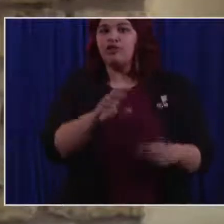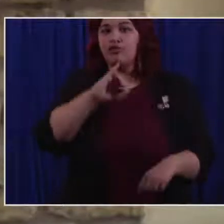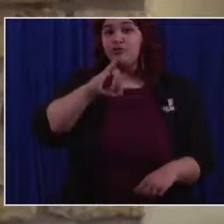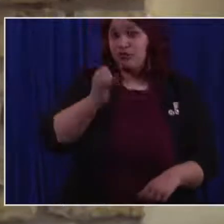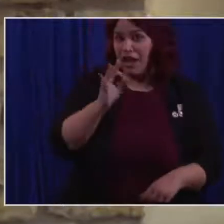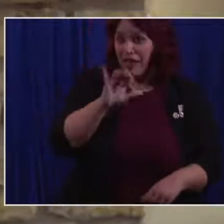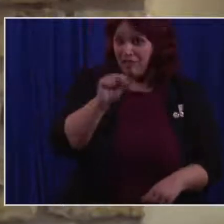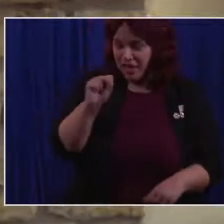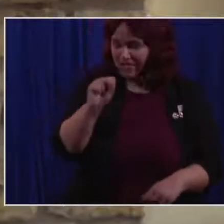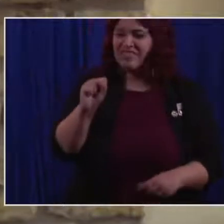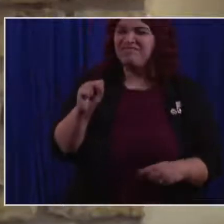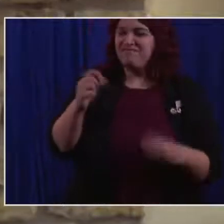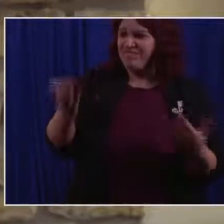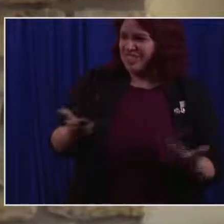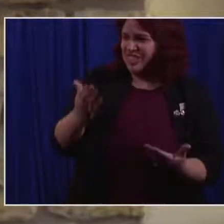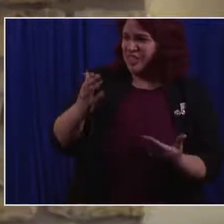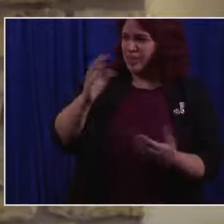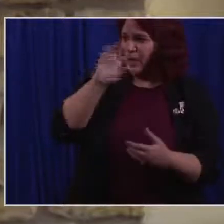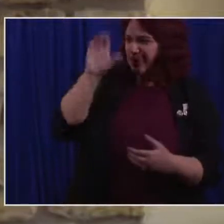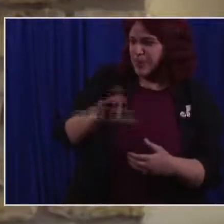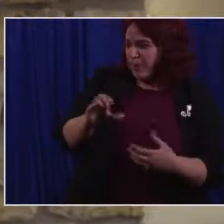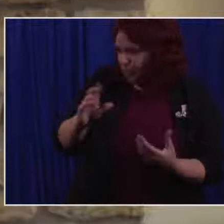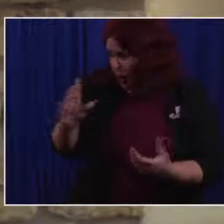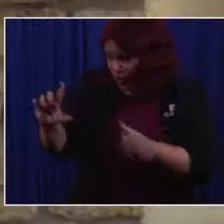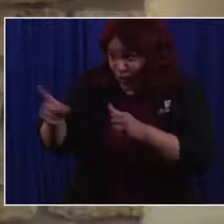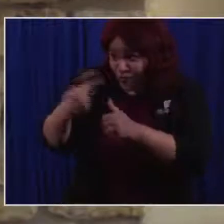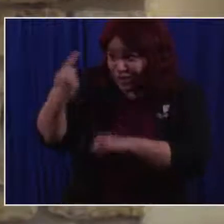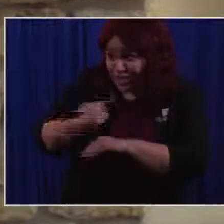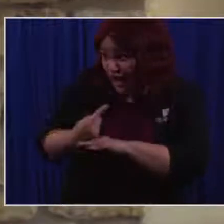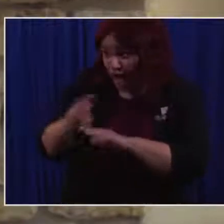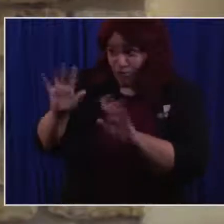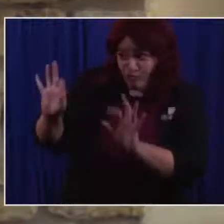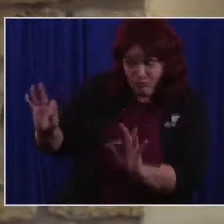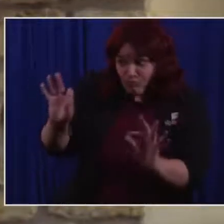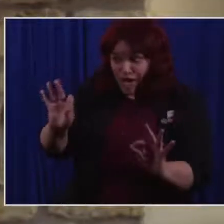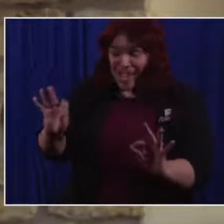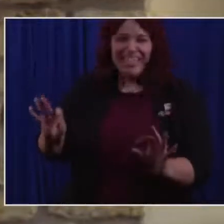Matt? It's going great, Governor. Thank you.